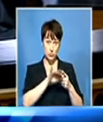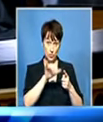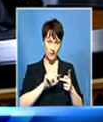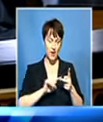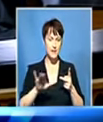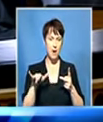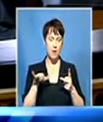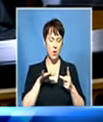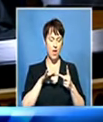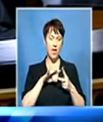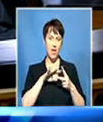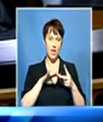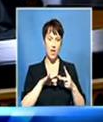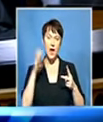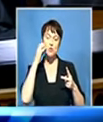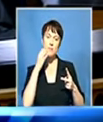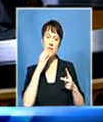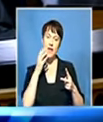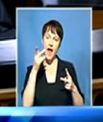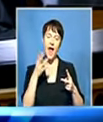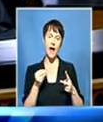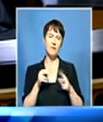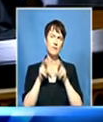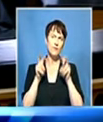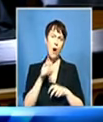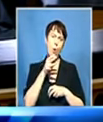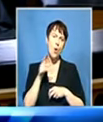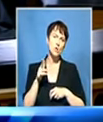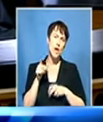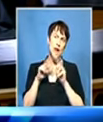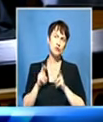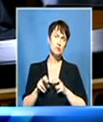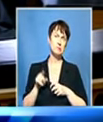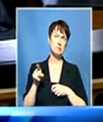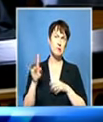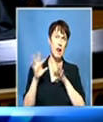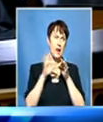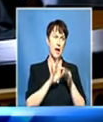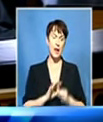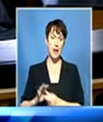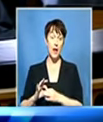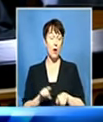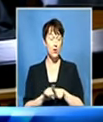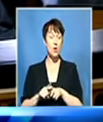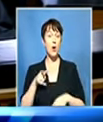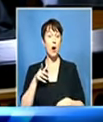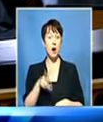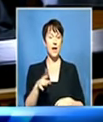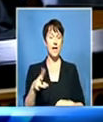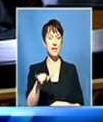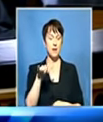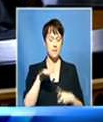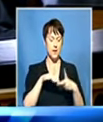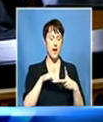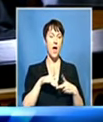the end of the year or is the briefing about the reshuffling. Given that the name of Ndantanene was also